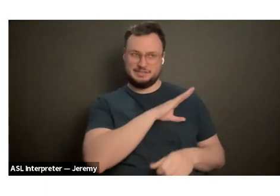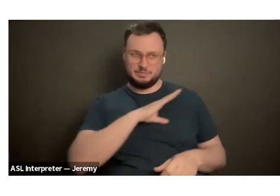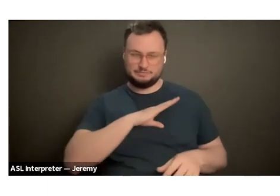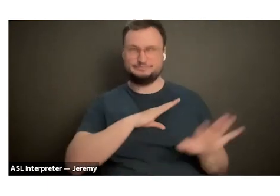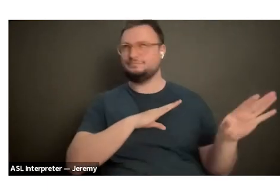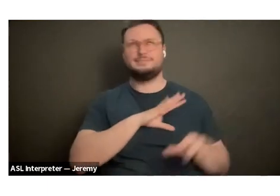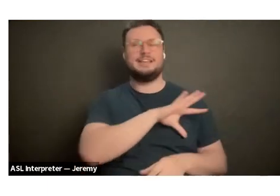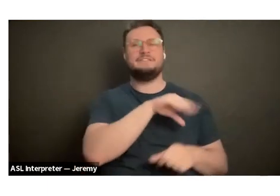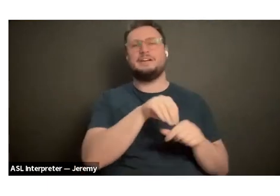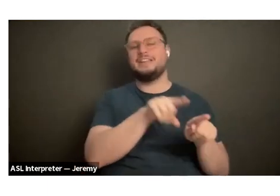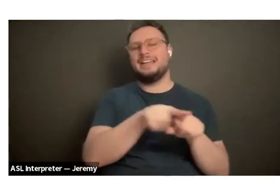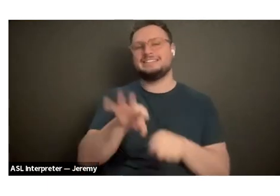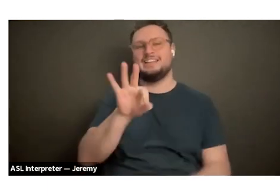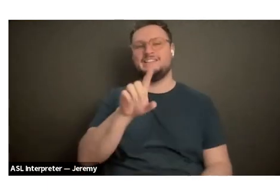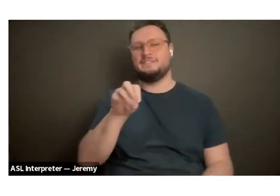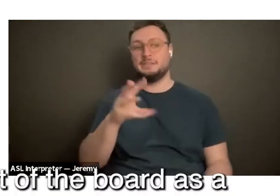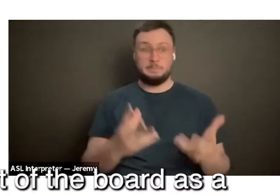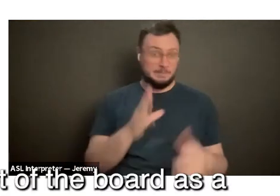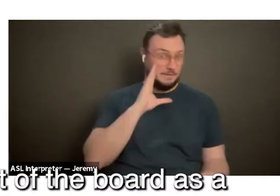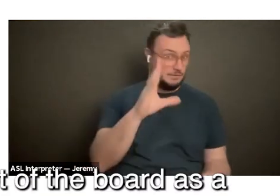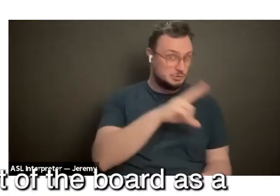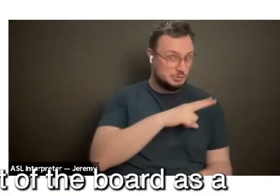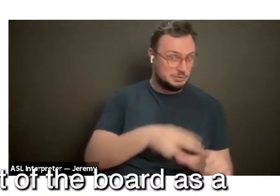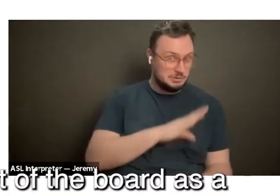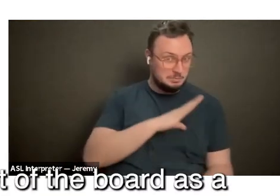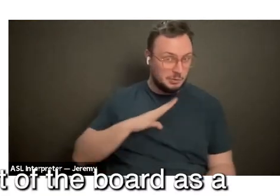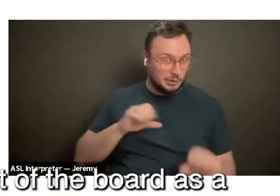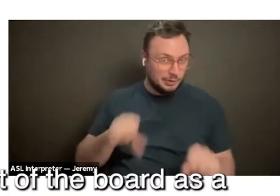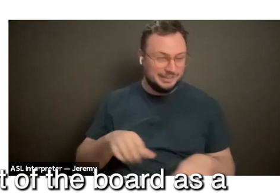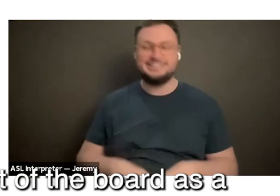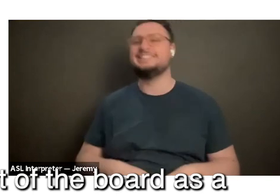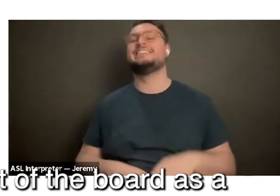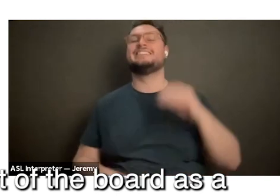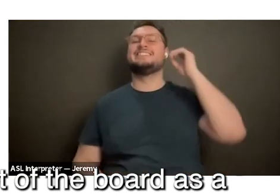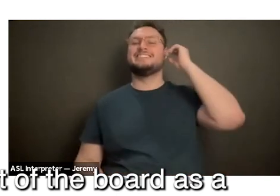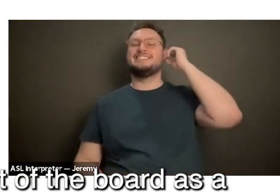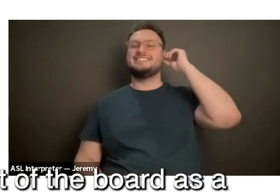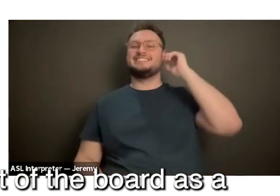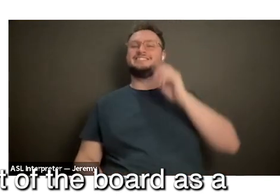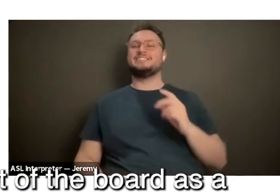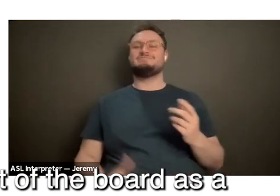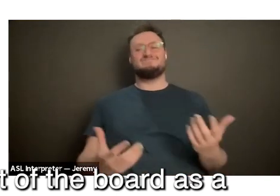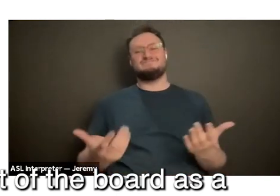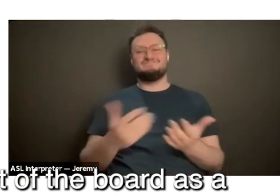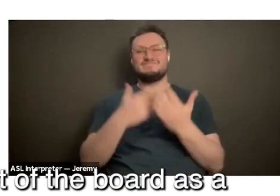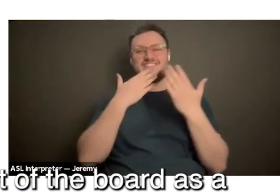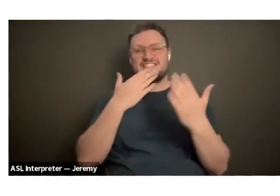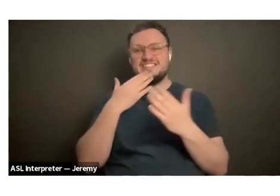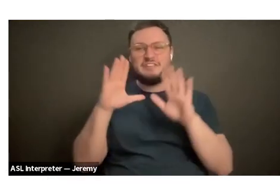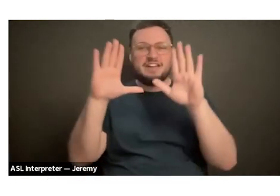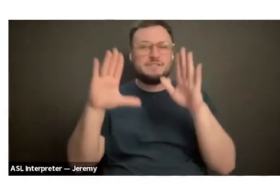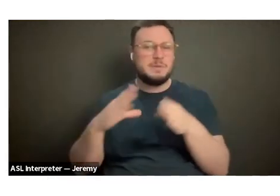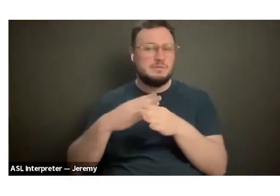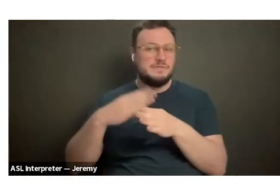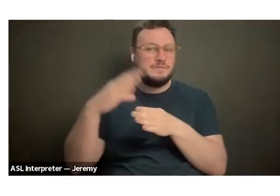as a fellow, maybe futurely board, as a fellow here at Slow Factory. And thank you, everyone. Have a beautiful